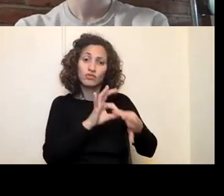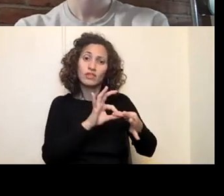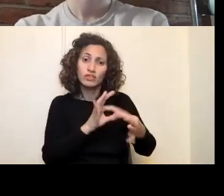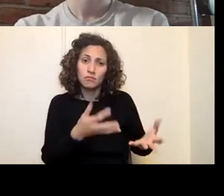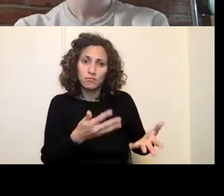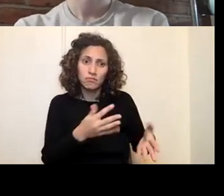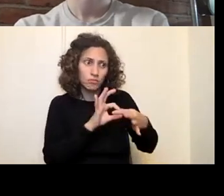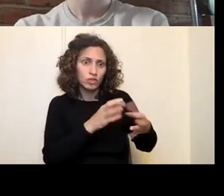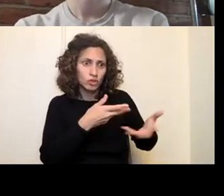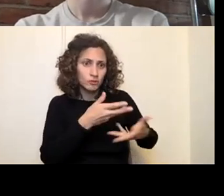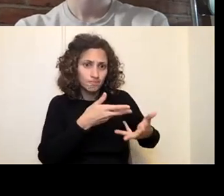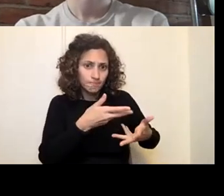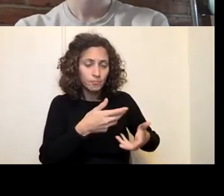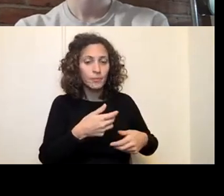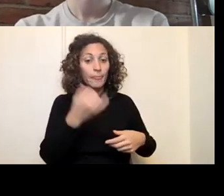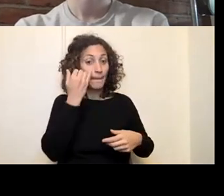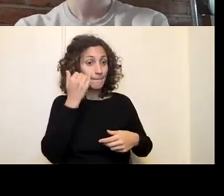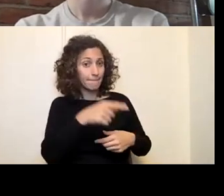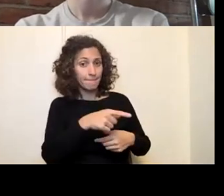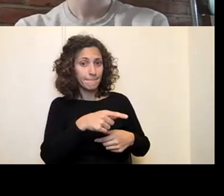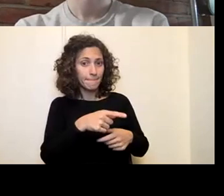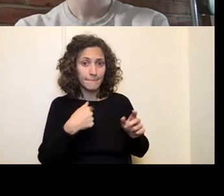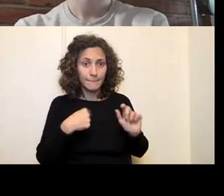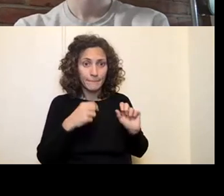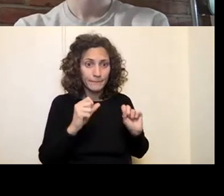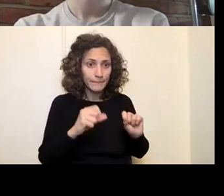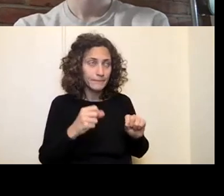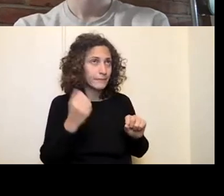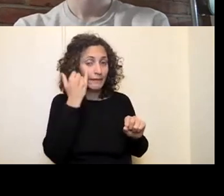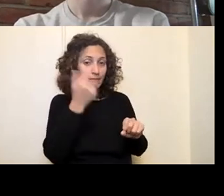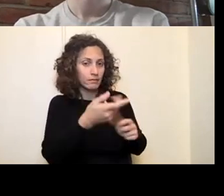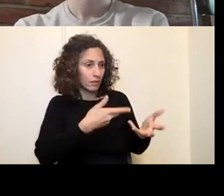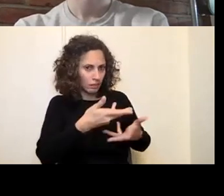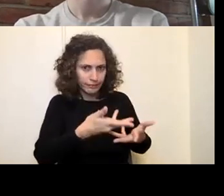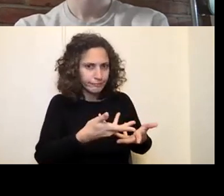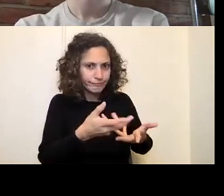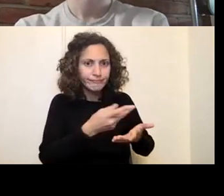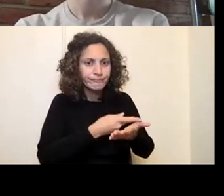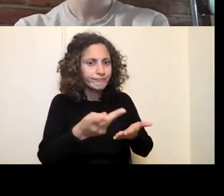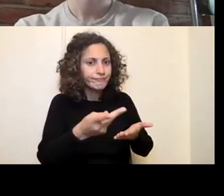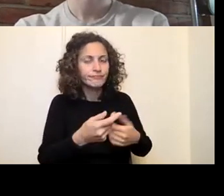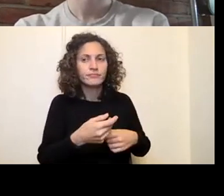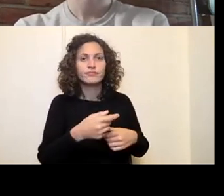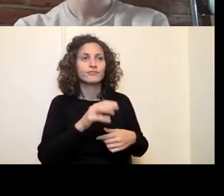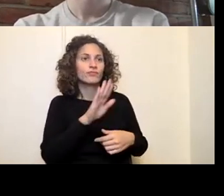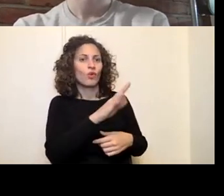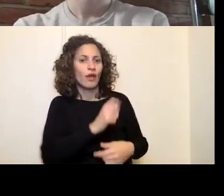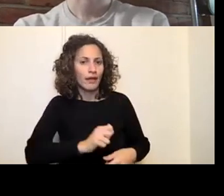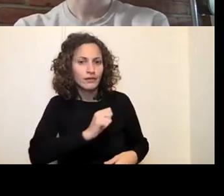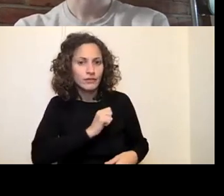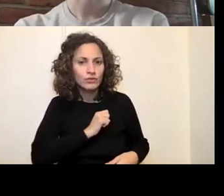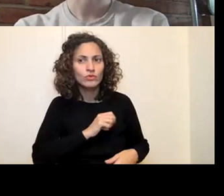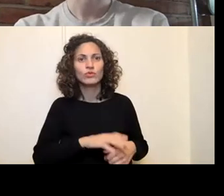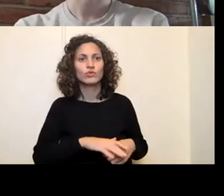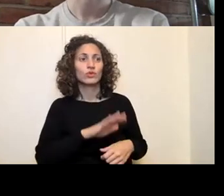if I can work with, either if I can't work with you, if your attitude or how you